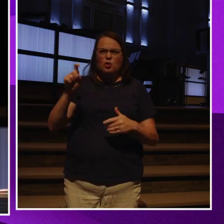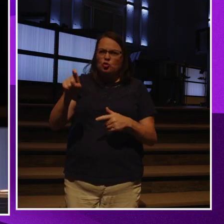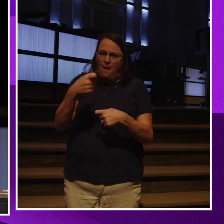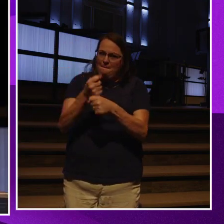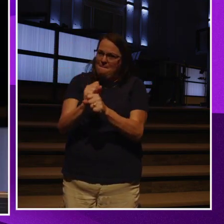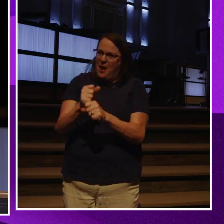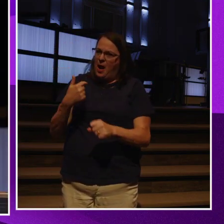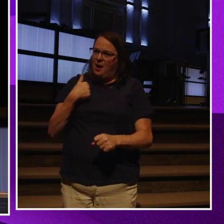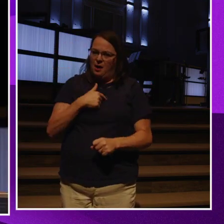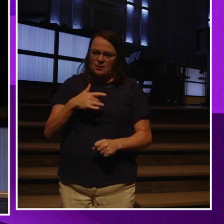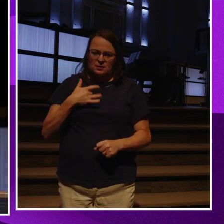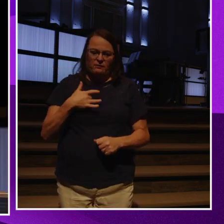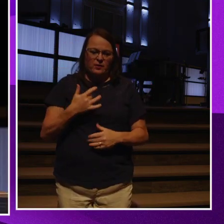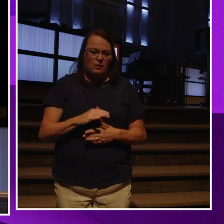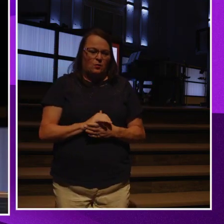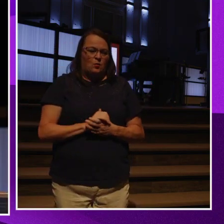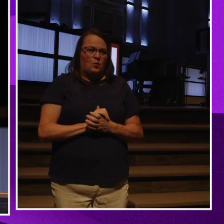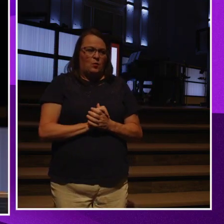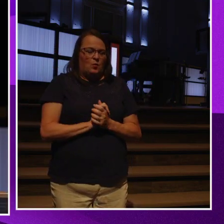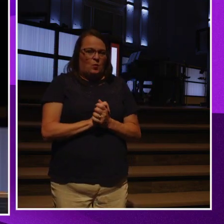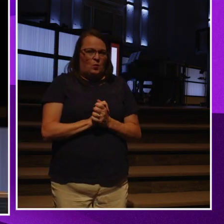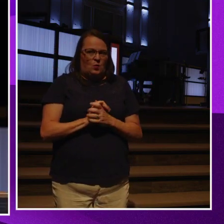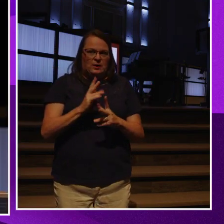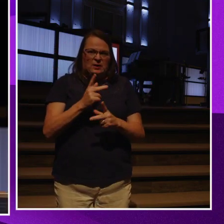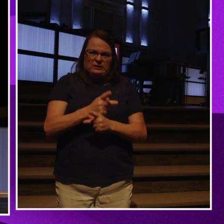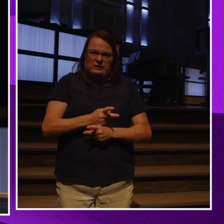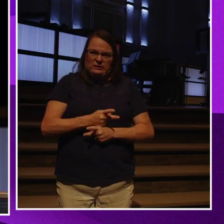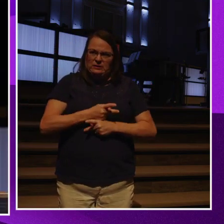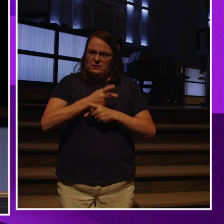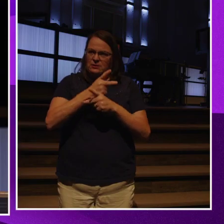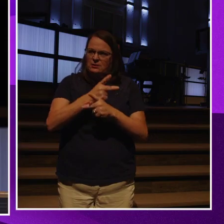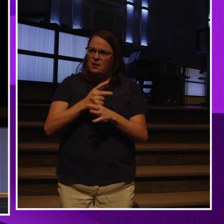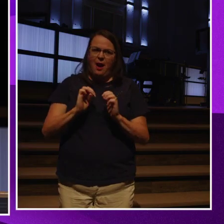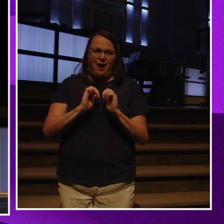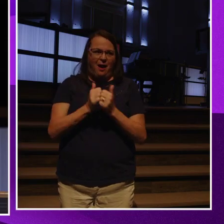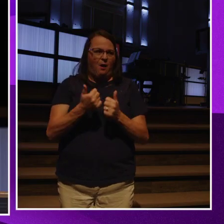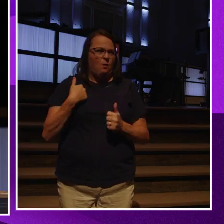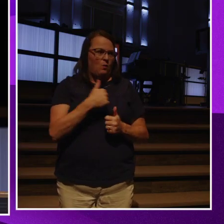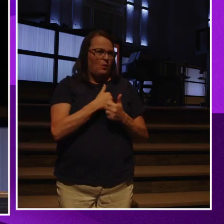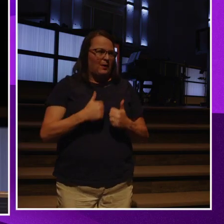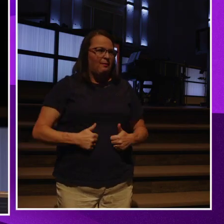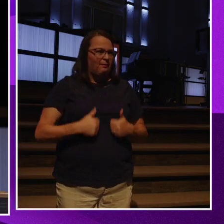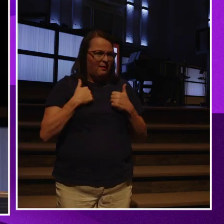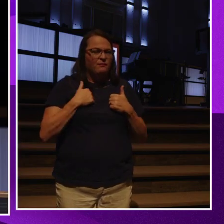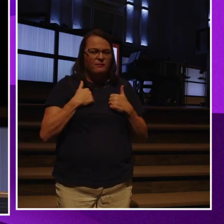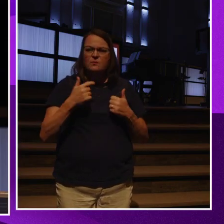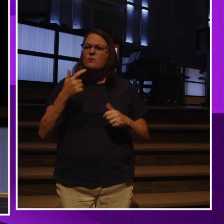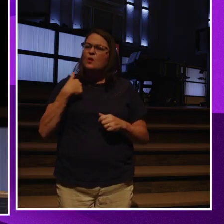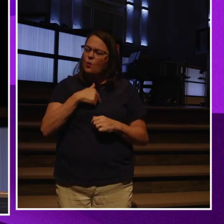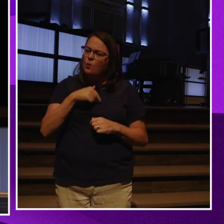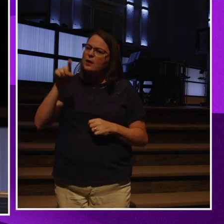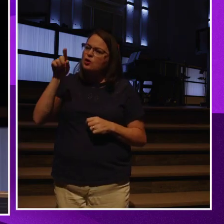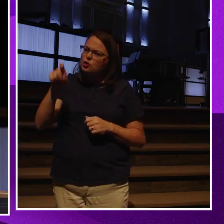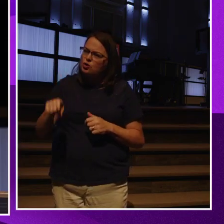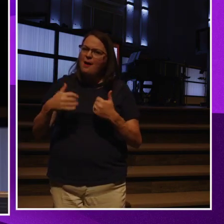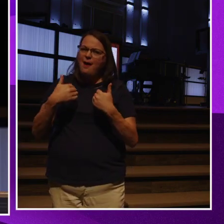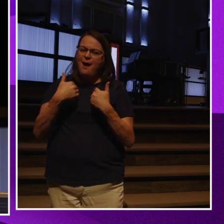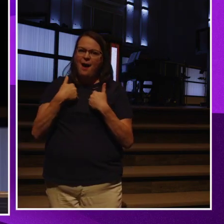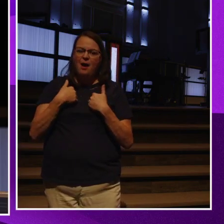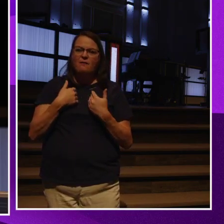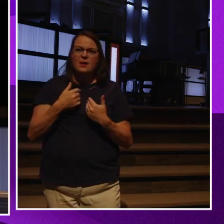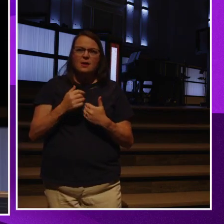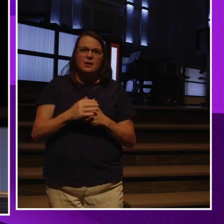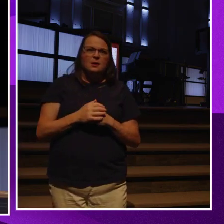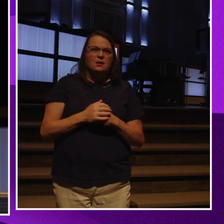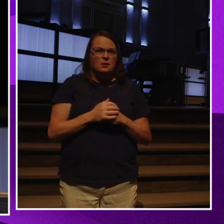us to be just careful in the way we live. We should have that fear,